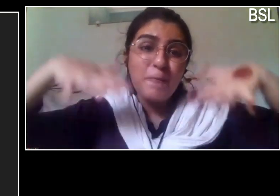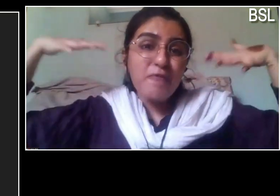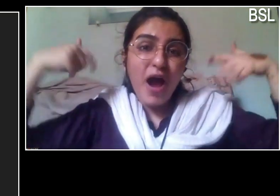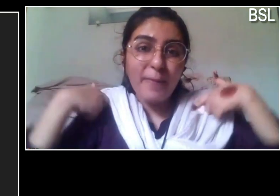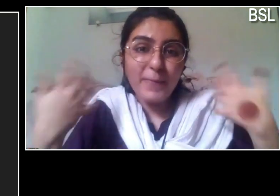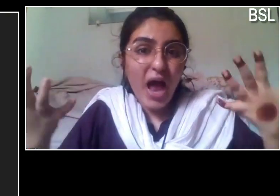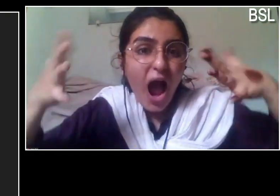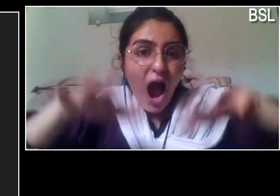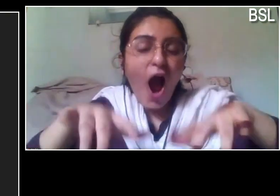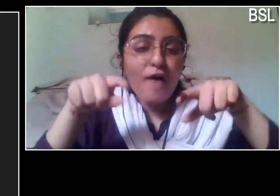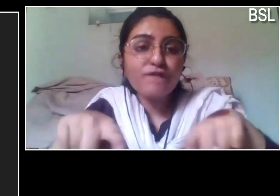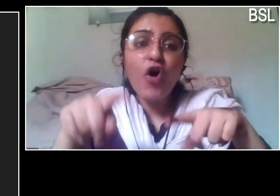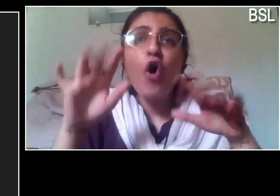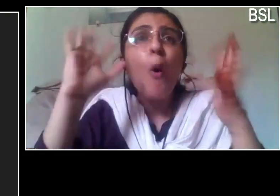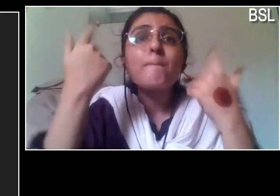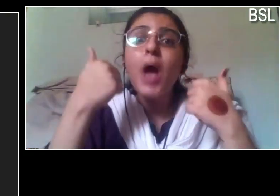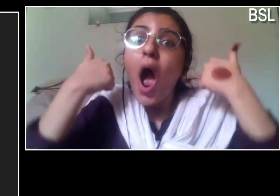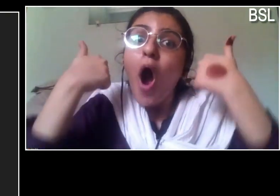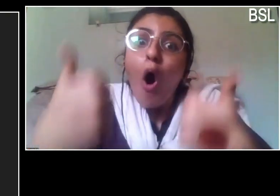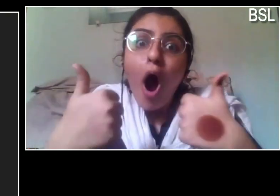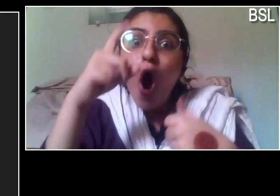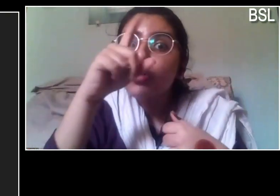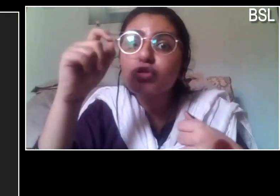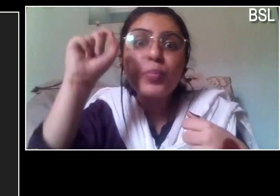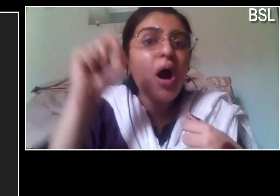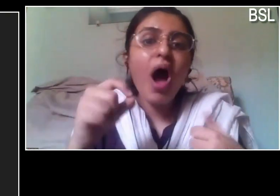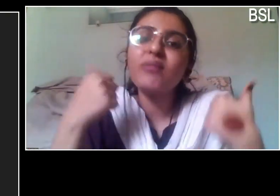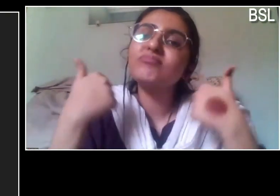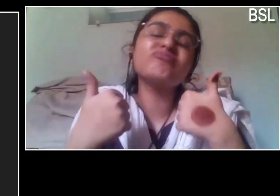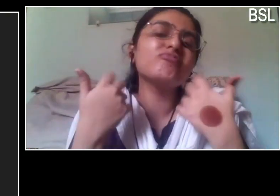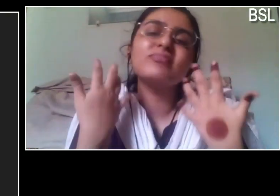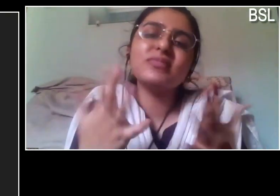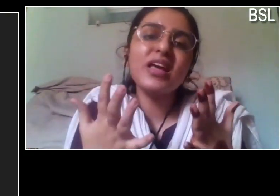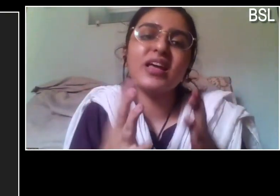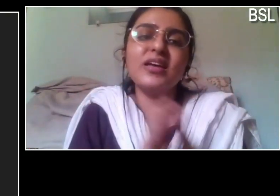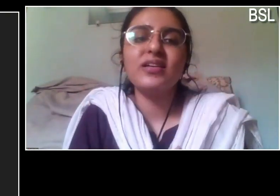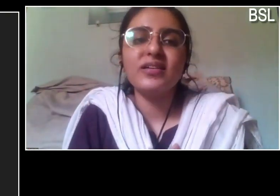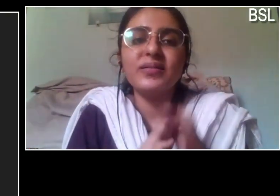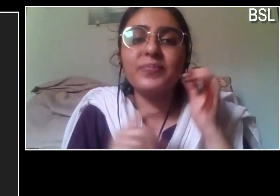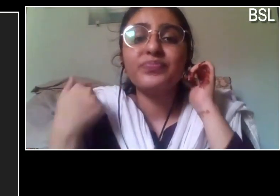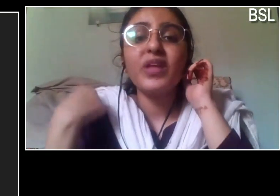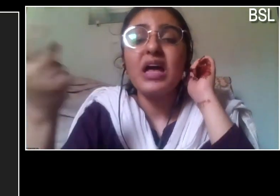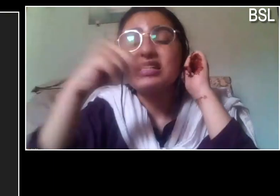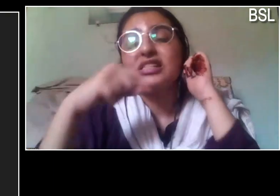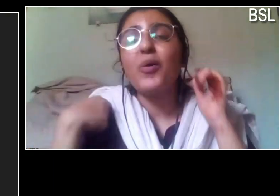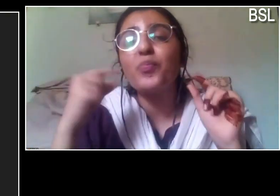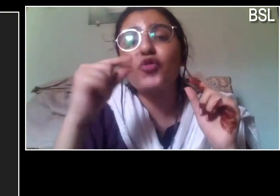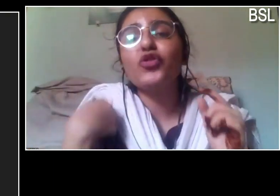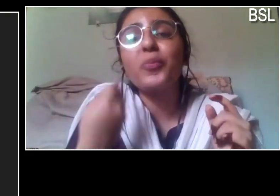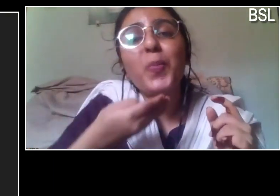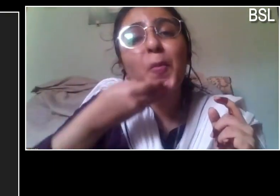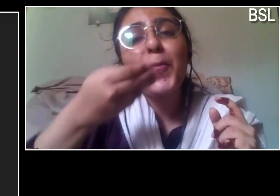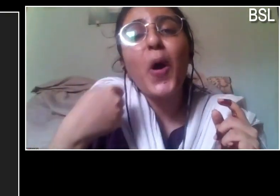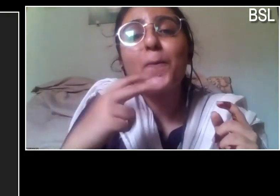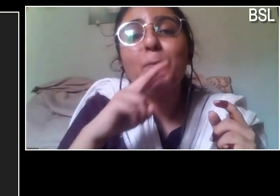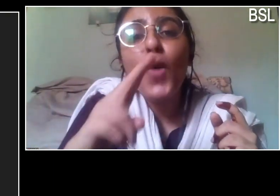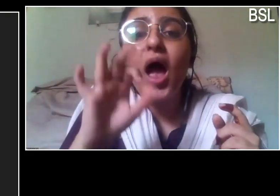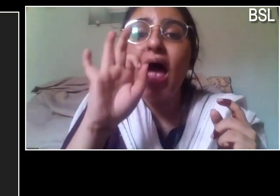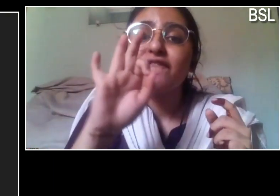So we would like you as a participants to give us the feedback so that we can make